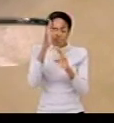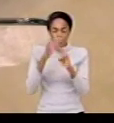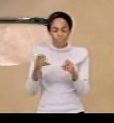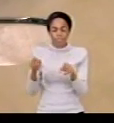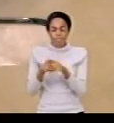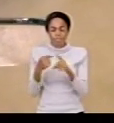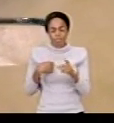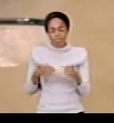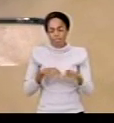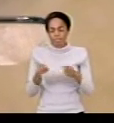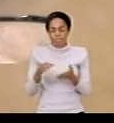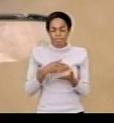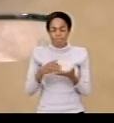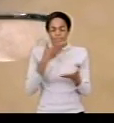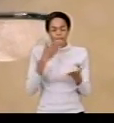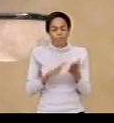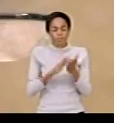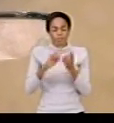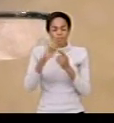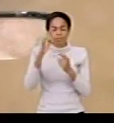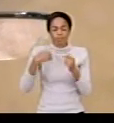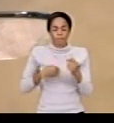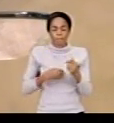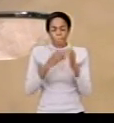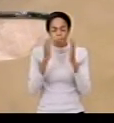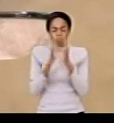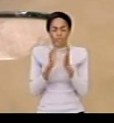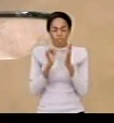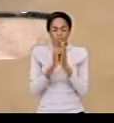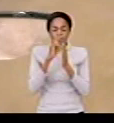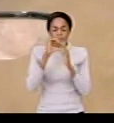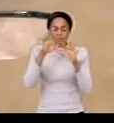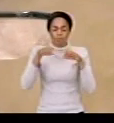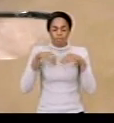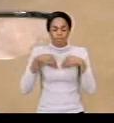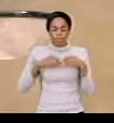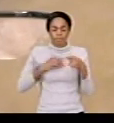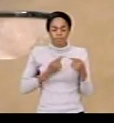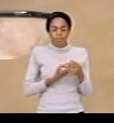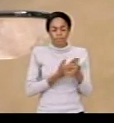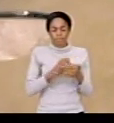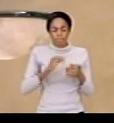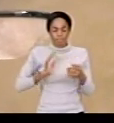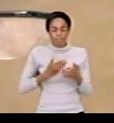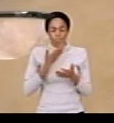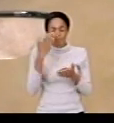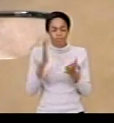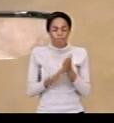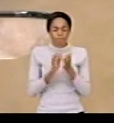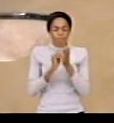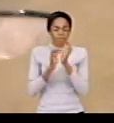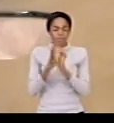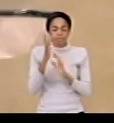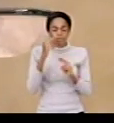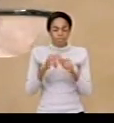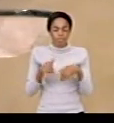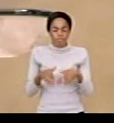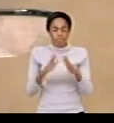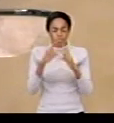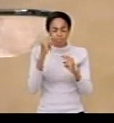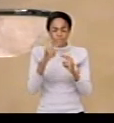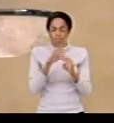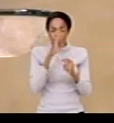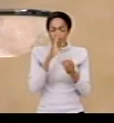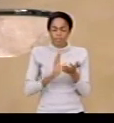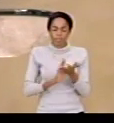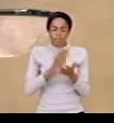we sing praises to you, O God, we pray that you accept us in our praises in Jesus' name. Let your name alone